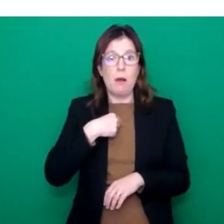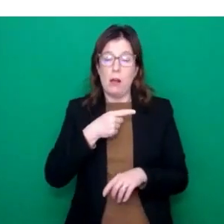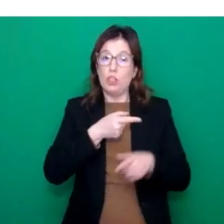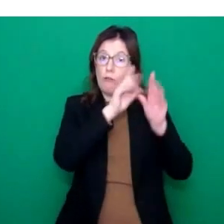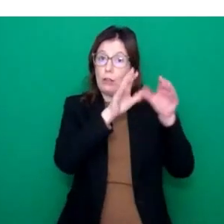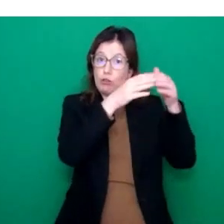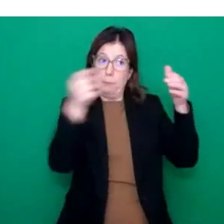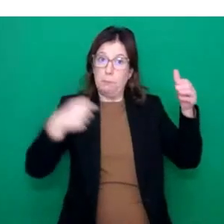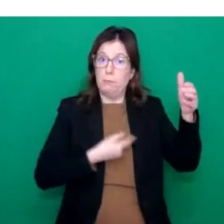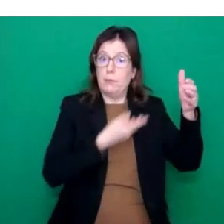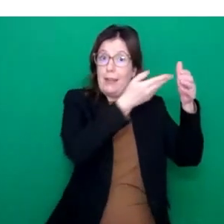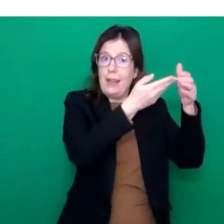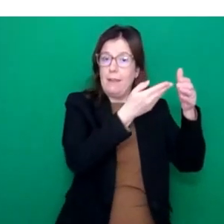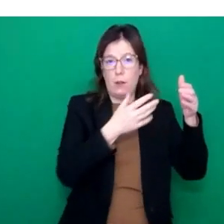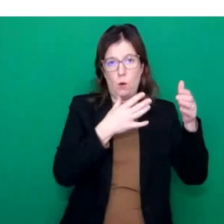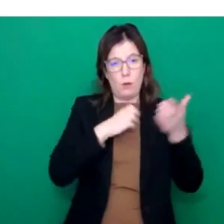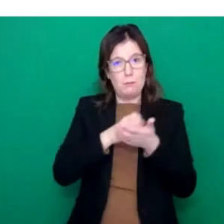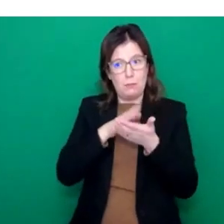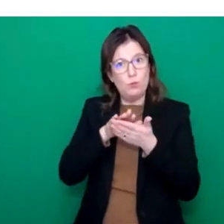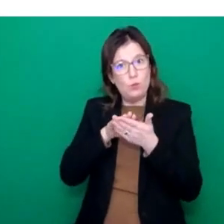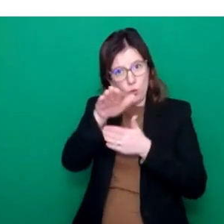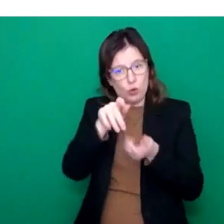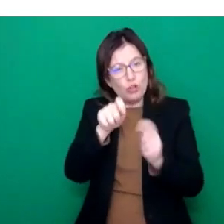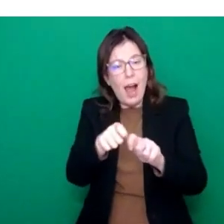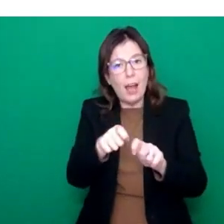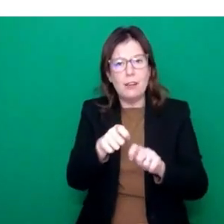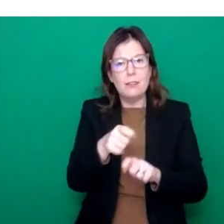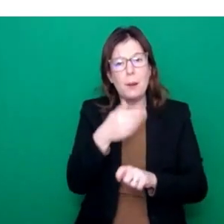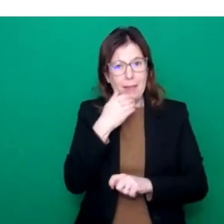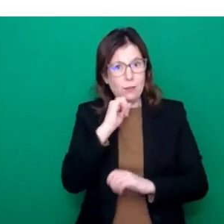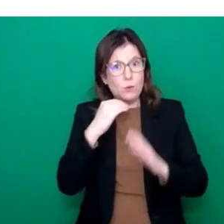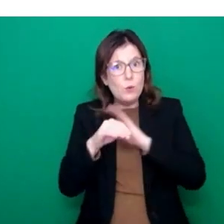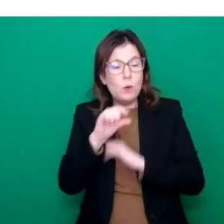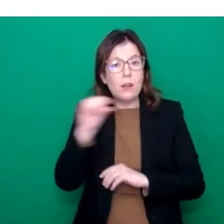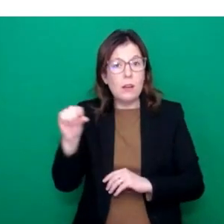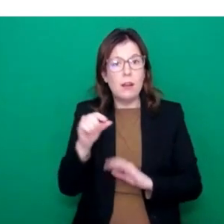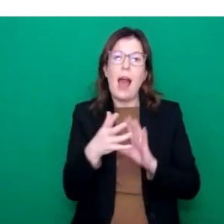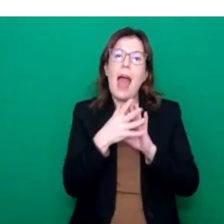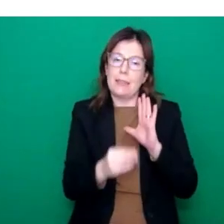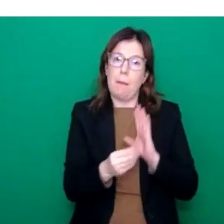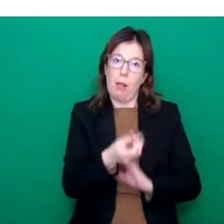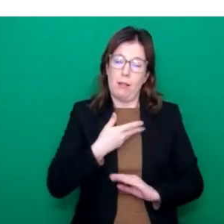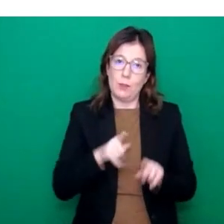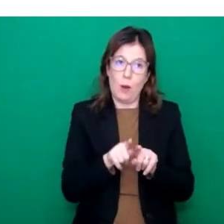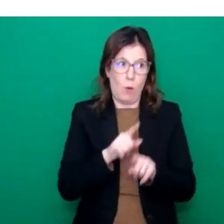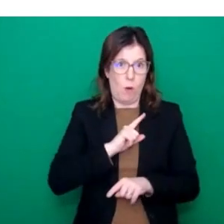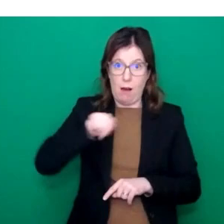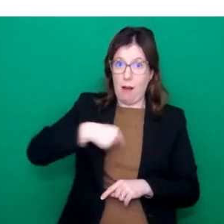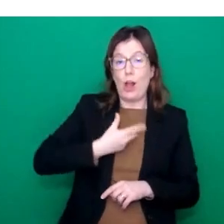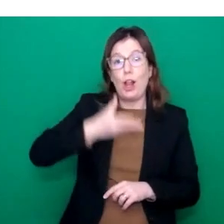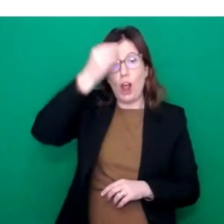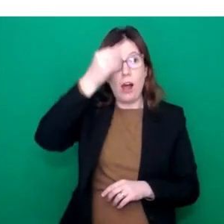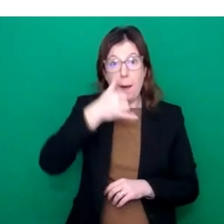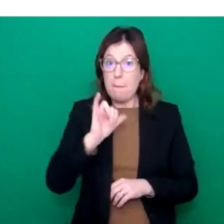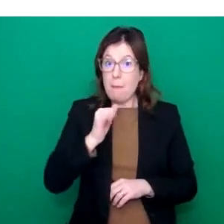and see if we can make an active change on that. So please do email me, give me some examples. We need to learn, and perhaps we can even set up a meeting